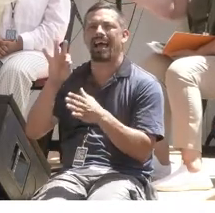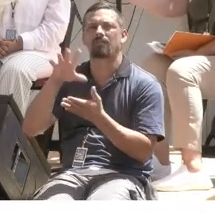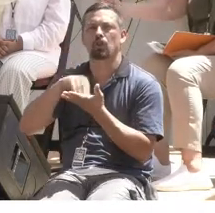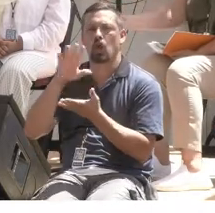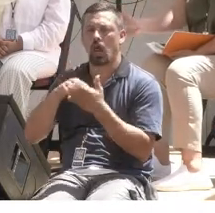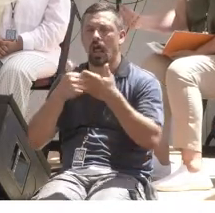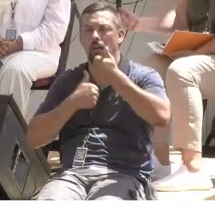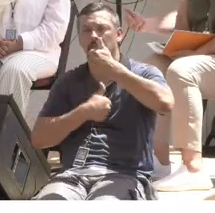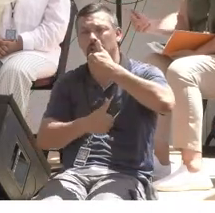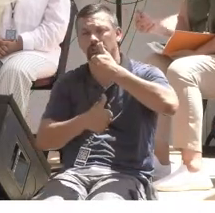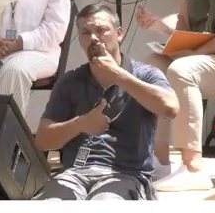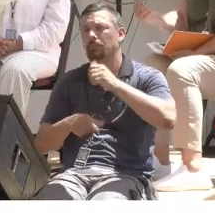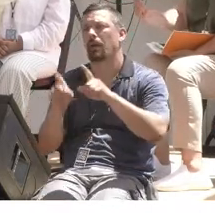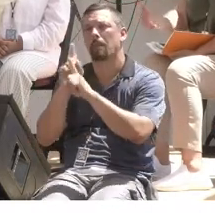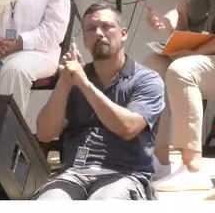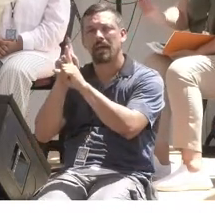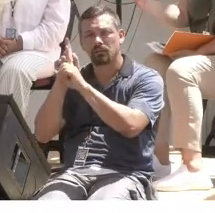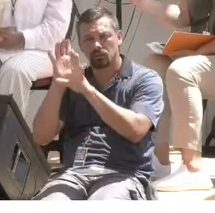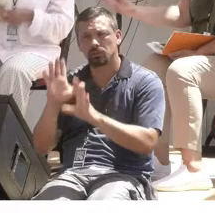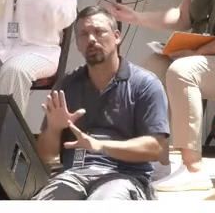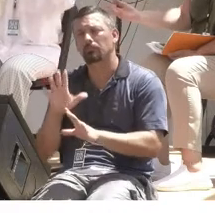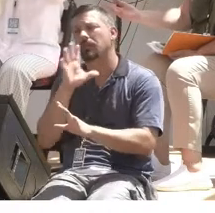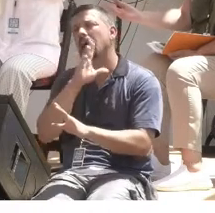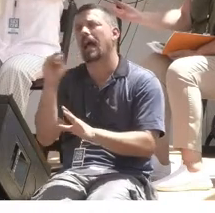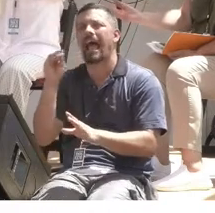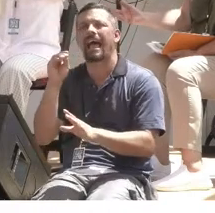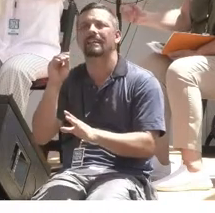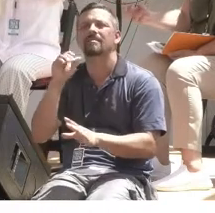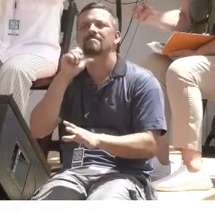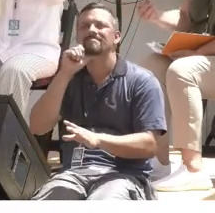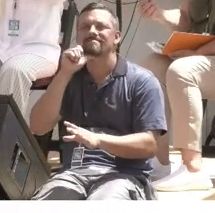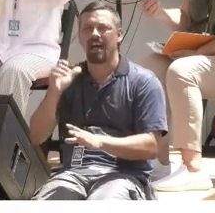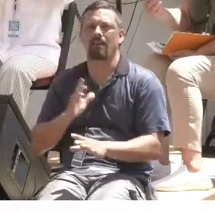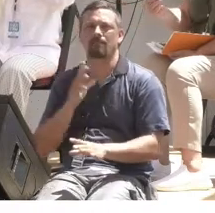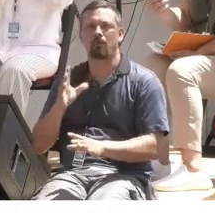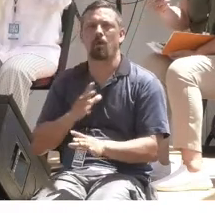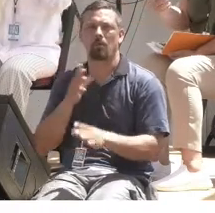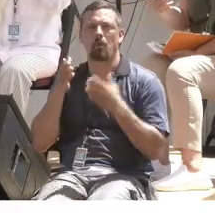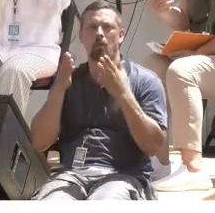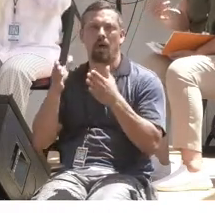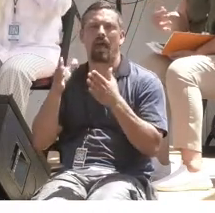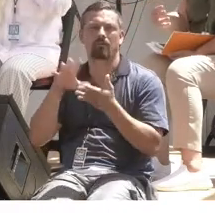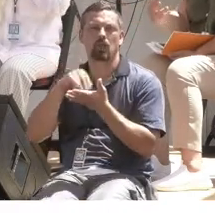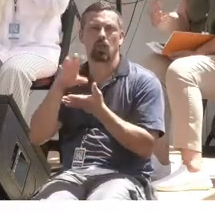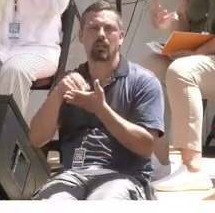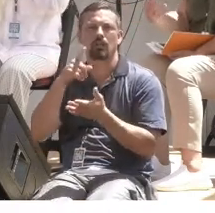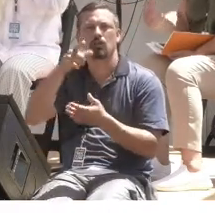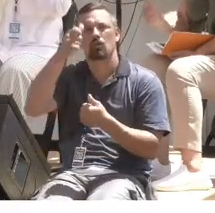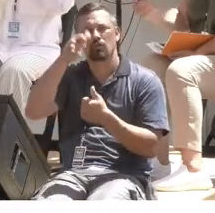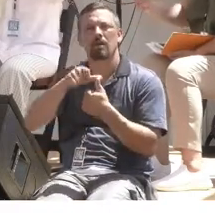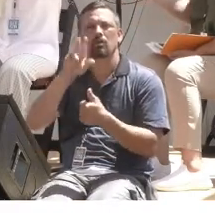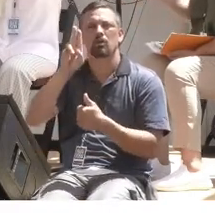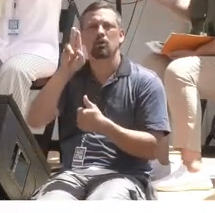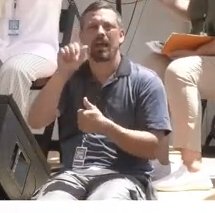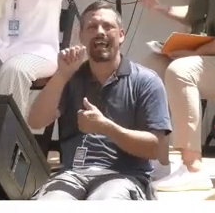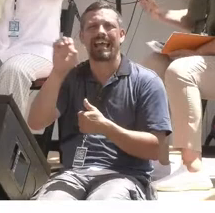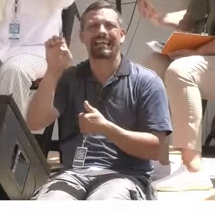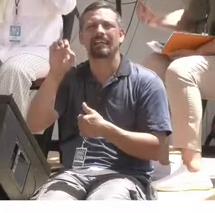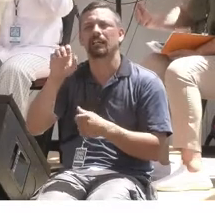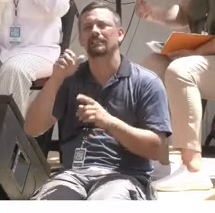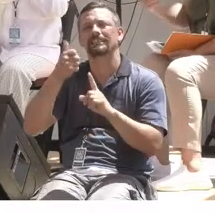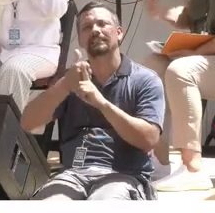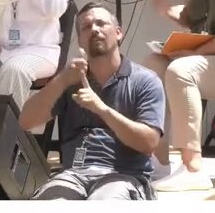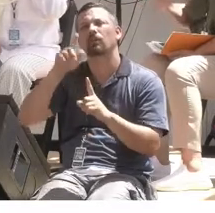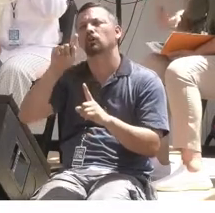apprenticeships, mentorships, and there are the informal. You've got to remember the UAE is a tribal